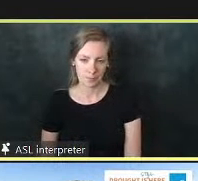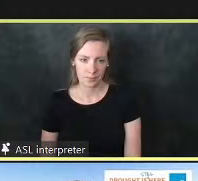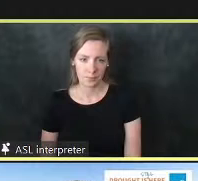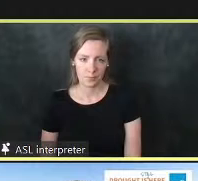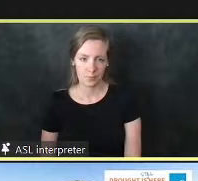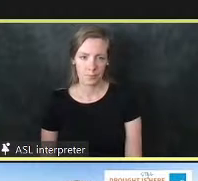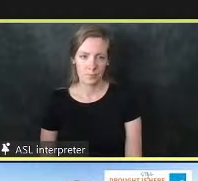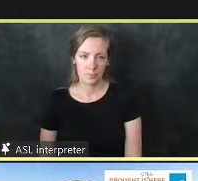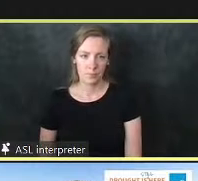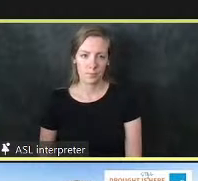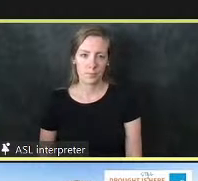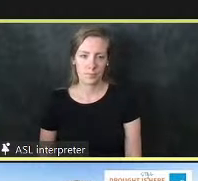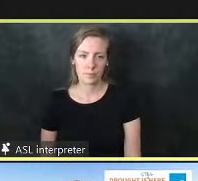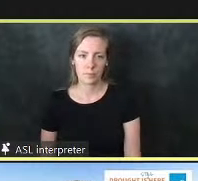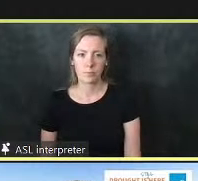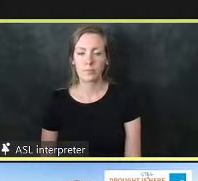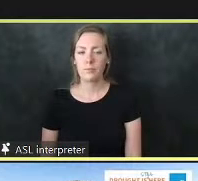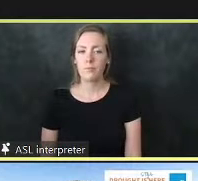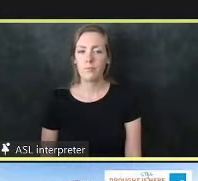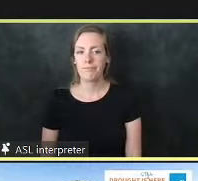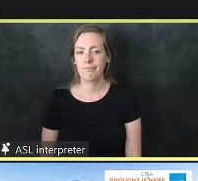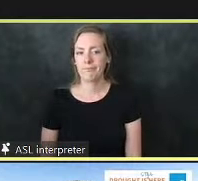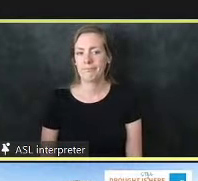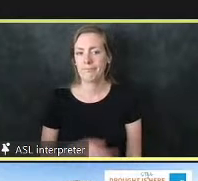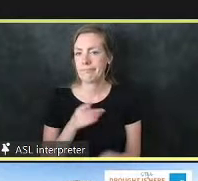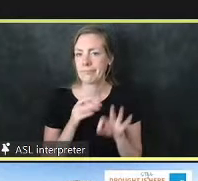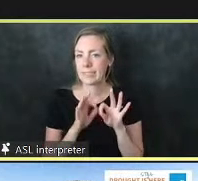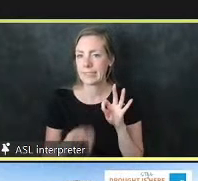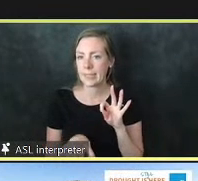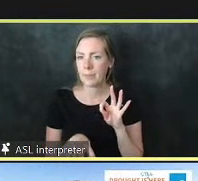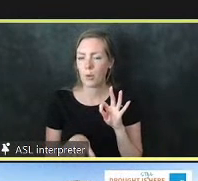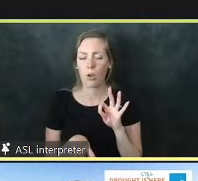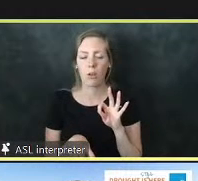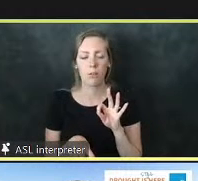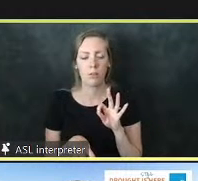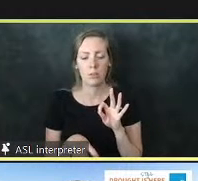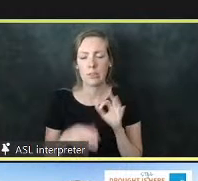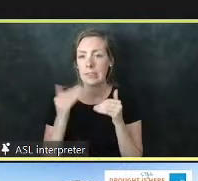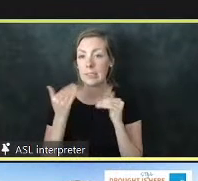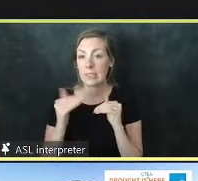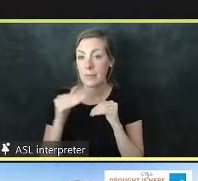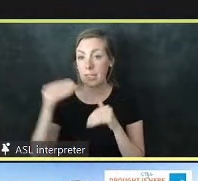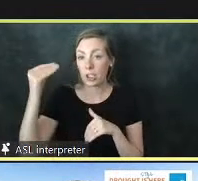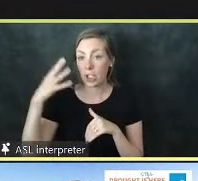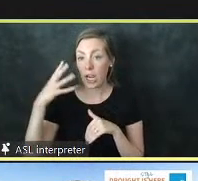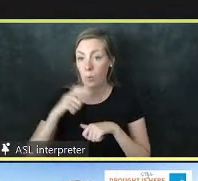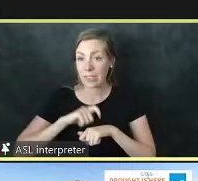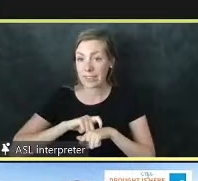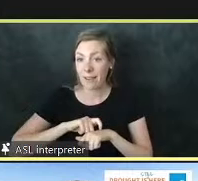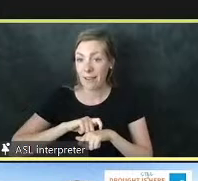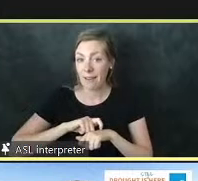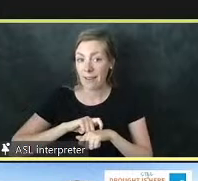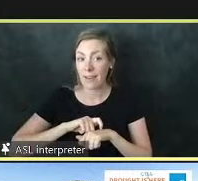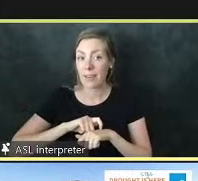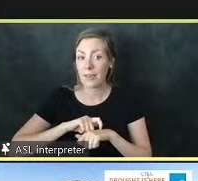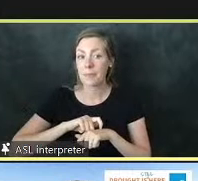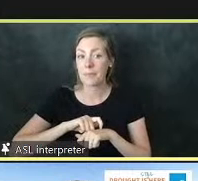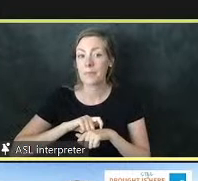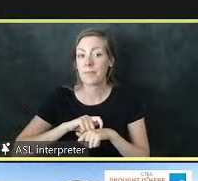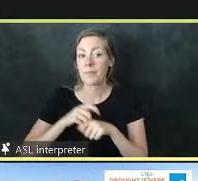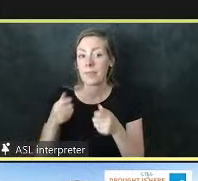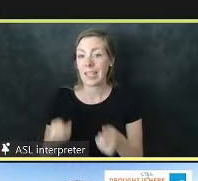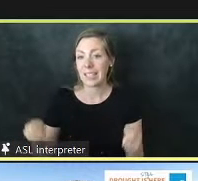en la Another simple taza, tip is es turn off the listo. tap. Take También brief otra de las showers también es de and tomar capture paños warm de water in a fotos bucket.